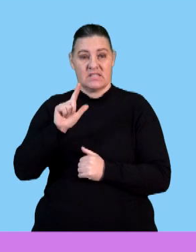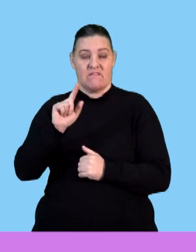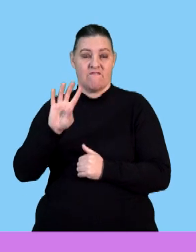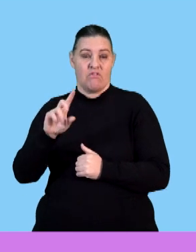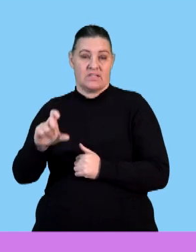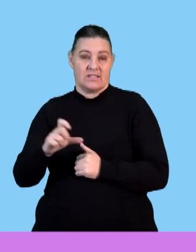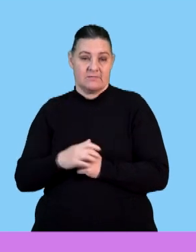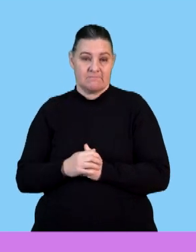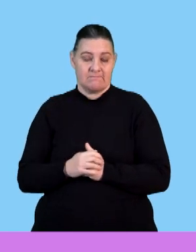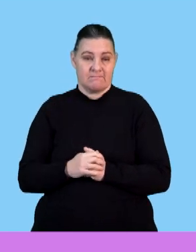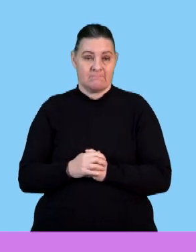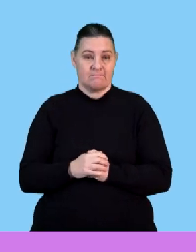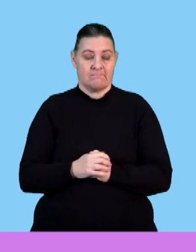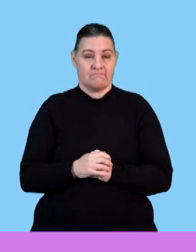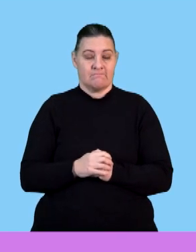74 cents.